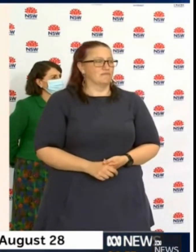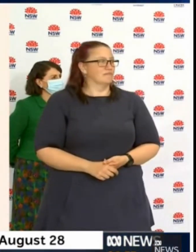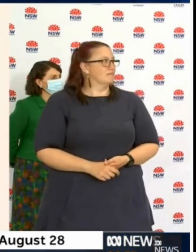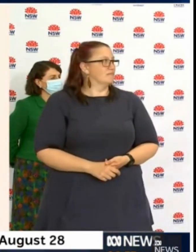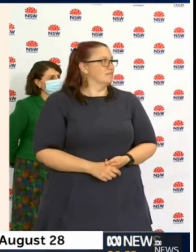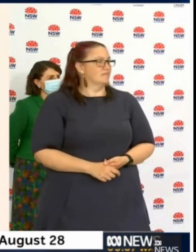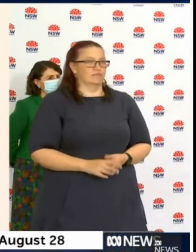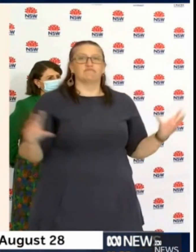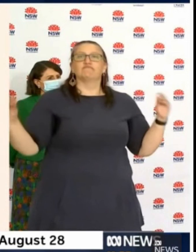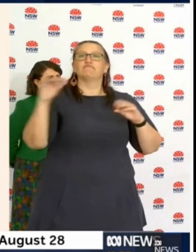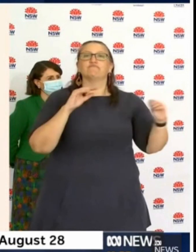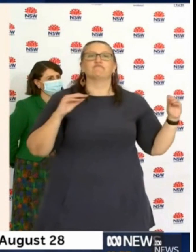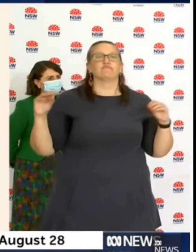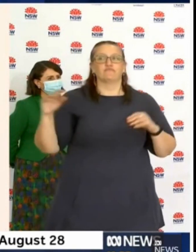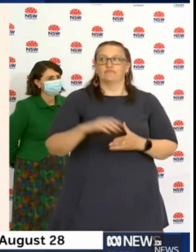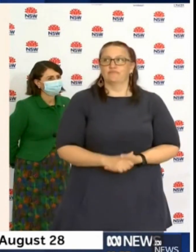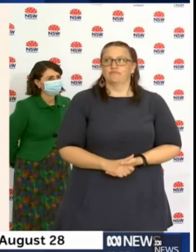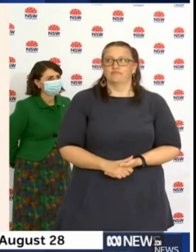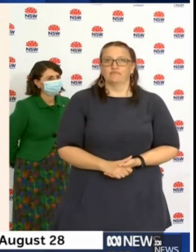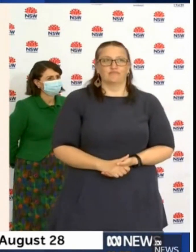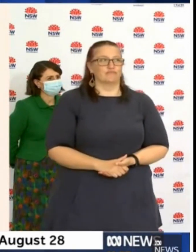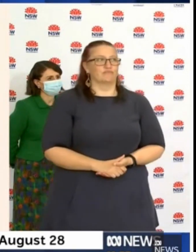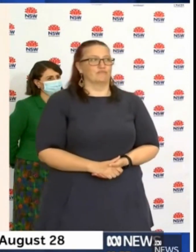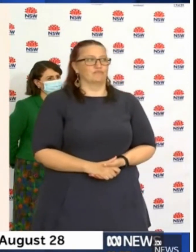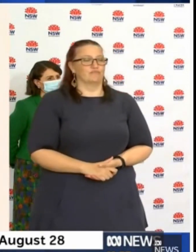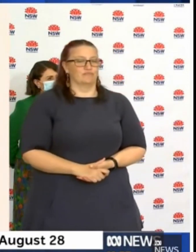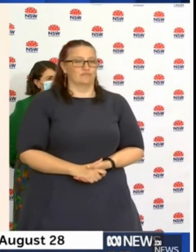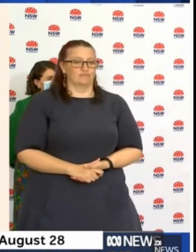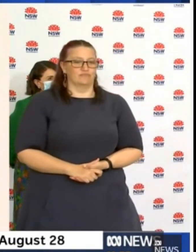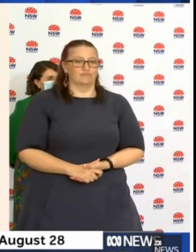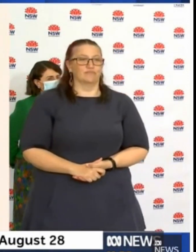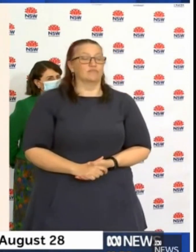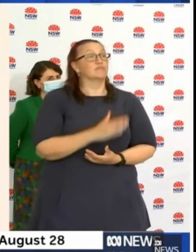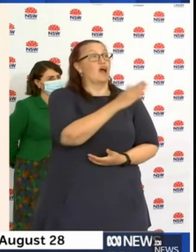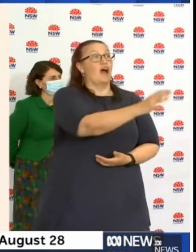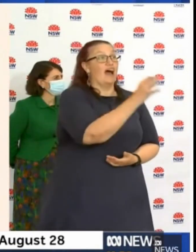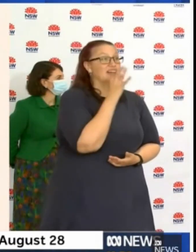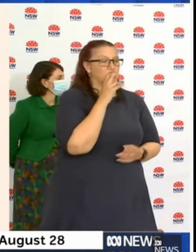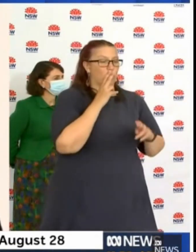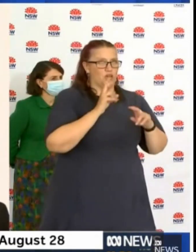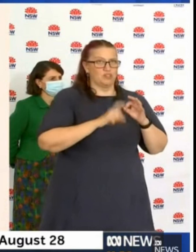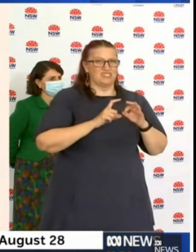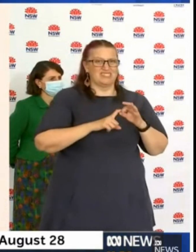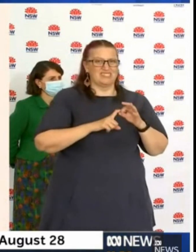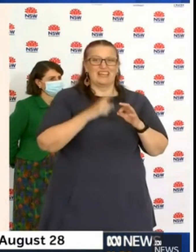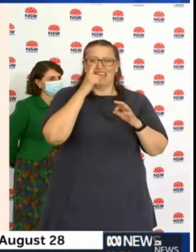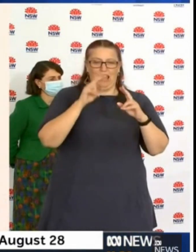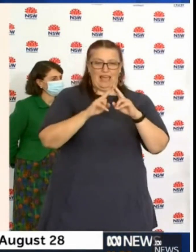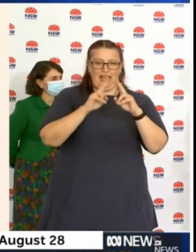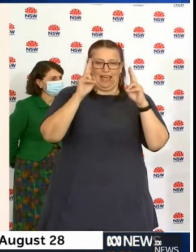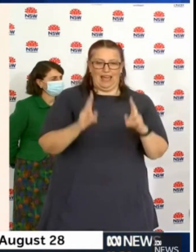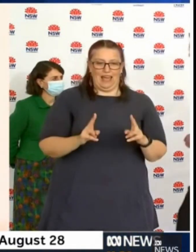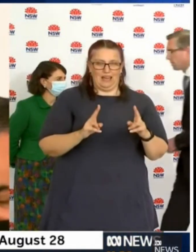You can do home renovations. Treasurer, you can do home renovations, so get your bathroom redone, but only if you're not in the